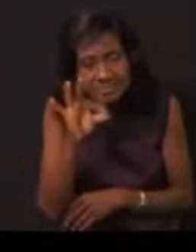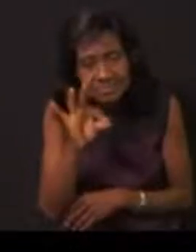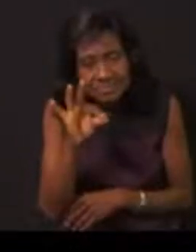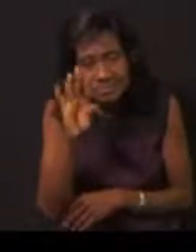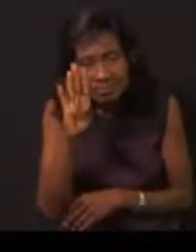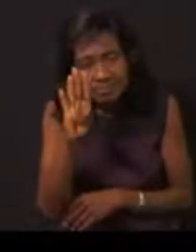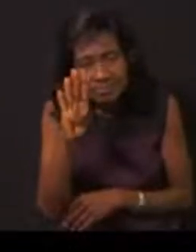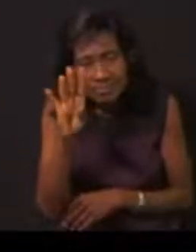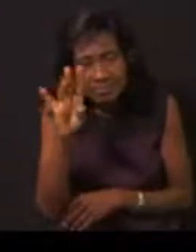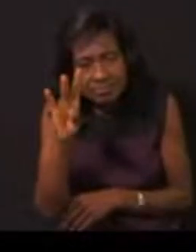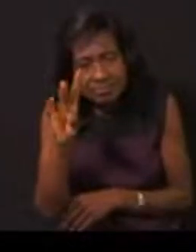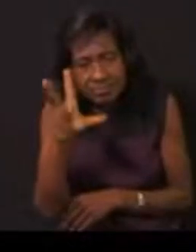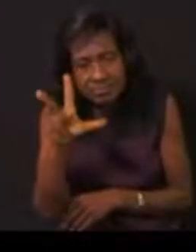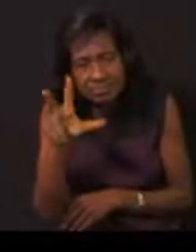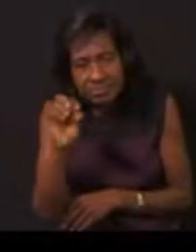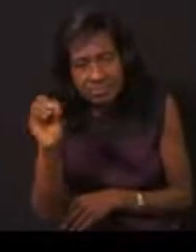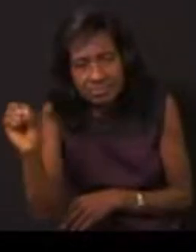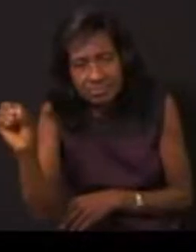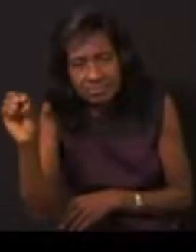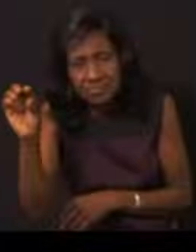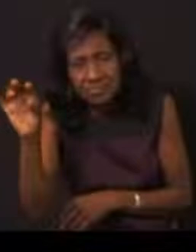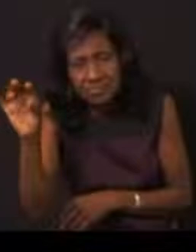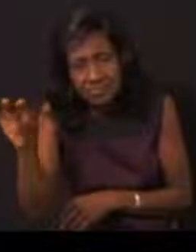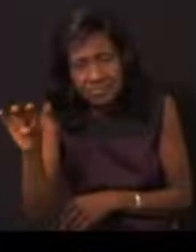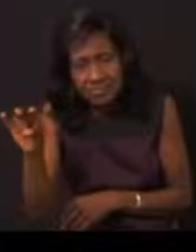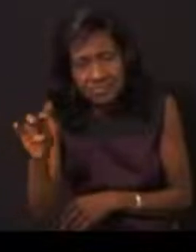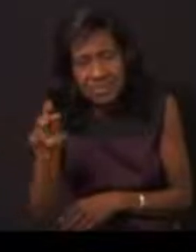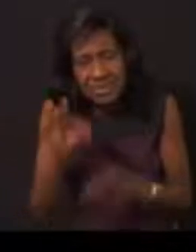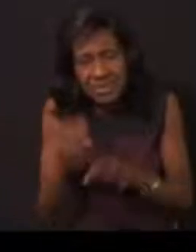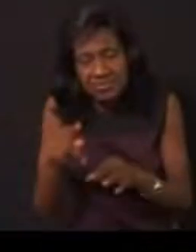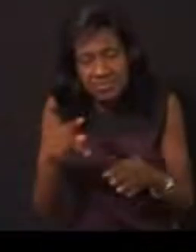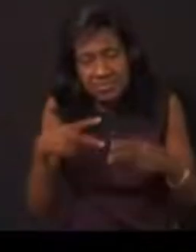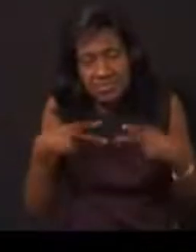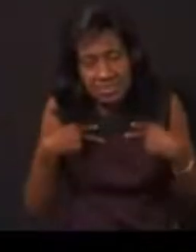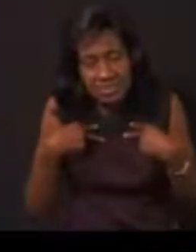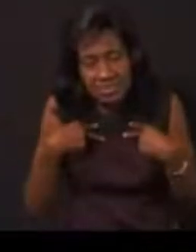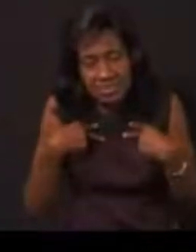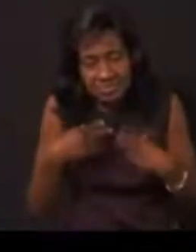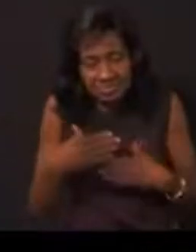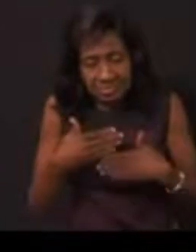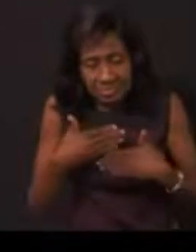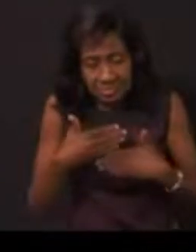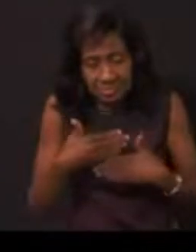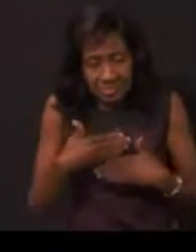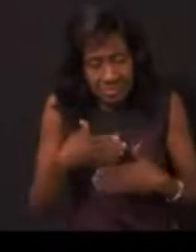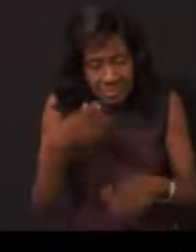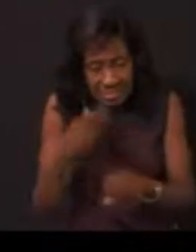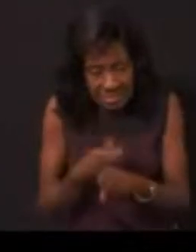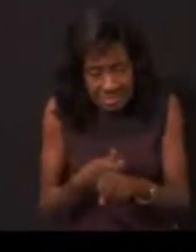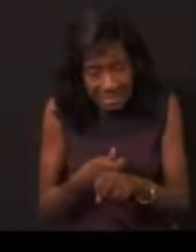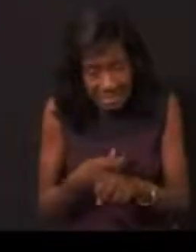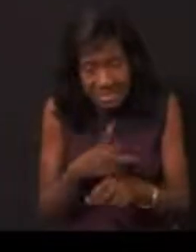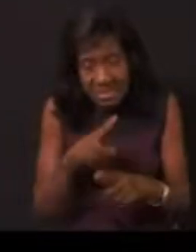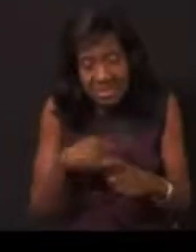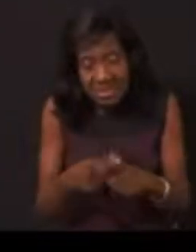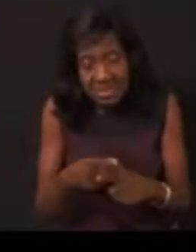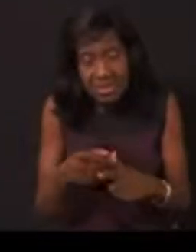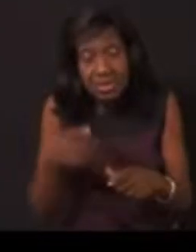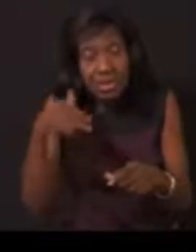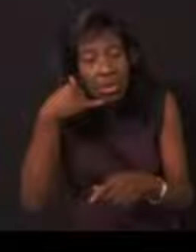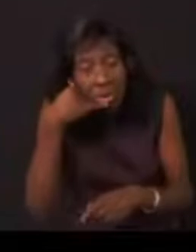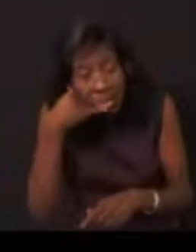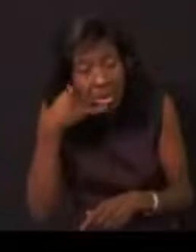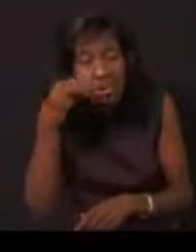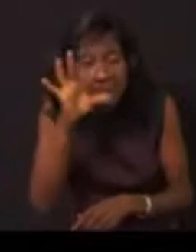947-3077. For emergencies such as difficulty breathing, call 911. These may sound like very